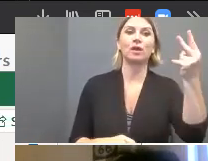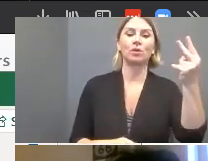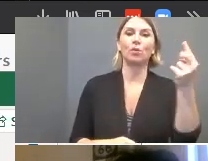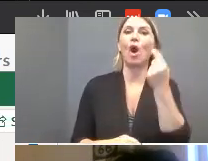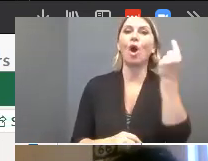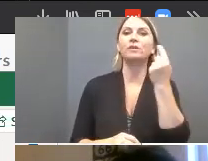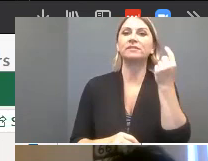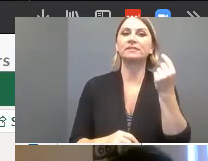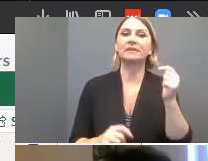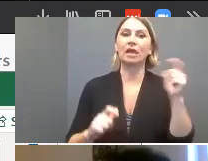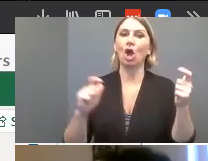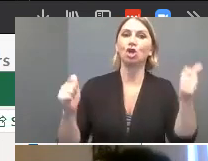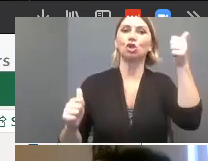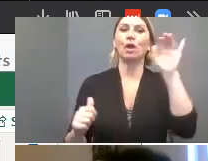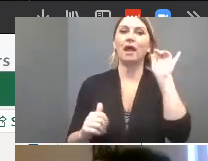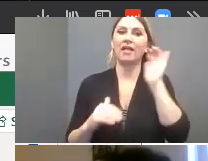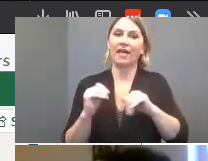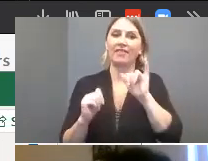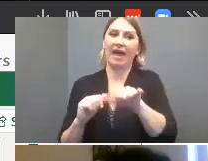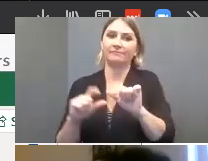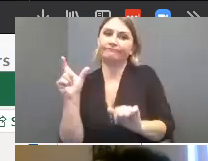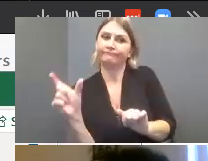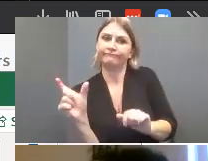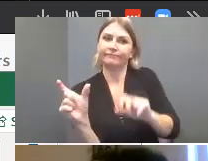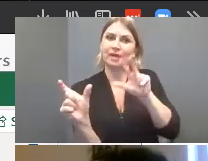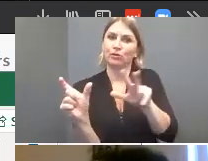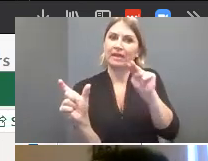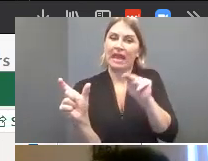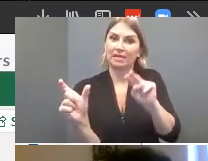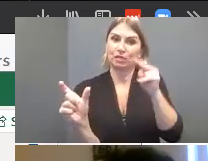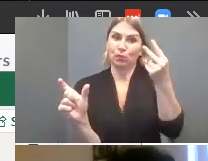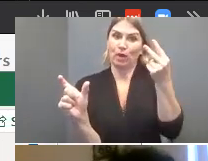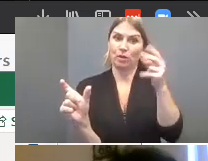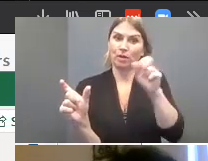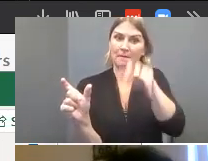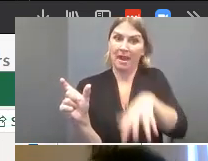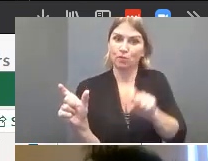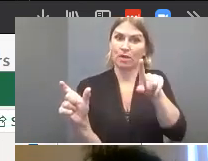larger than this particular equation. Do you agree? Because we are subtracting 100